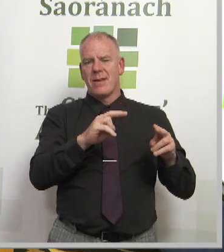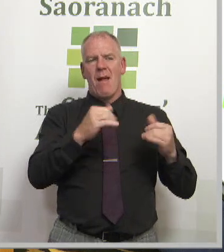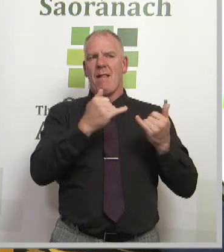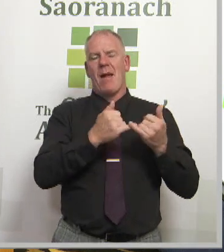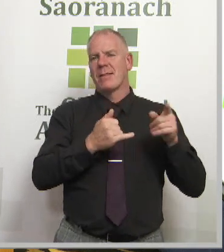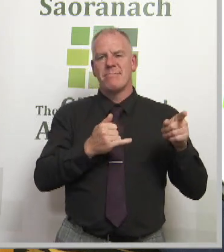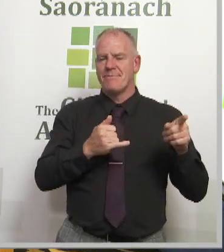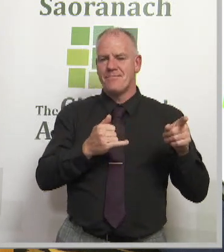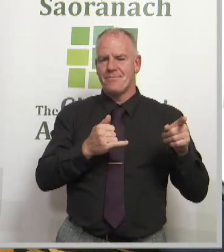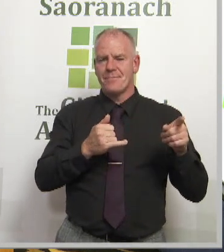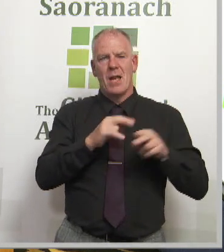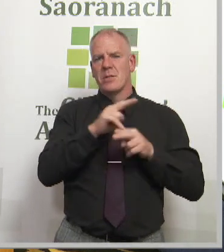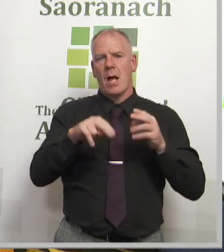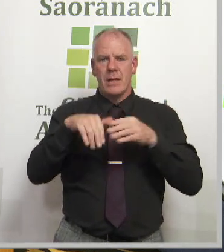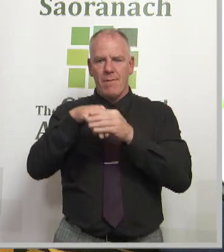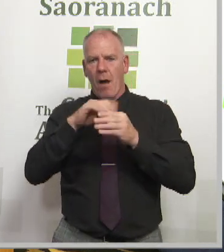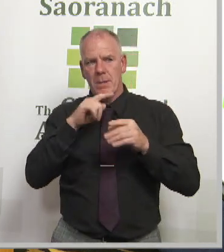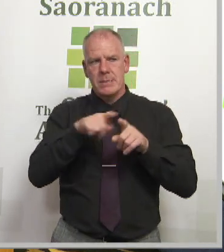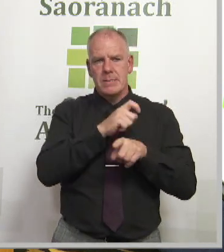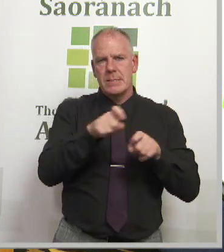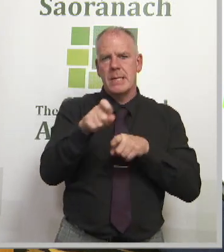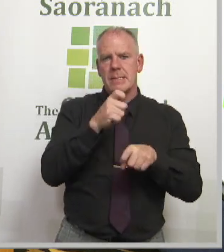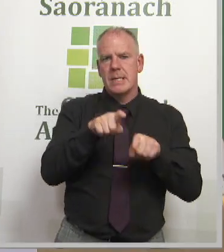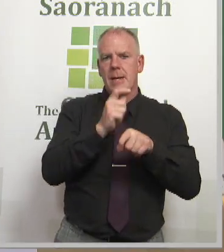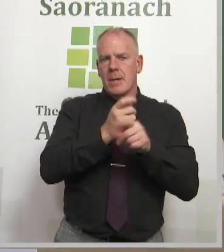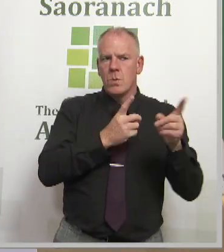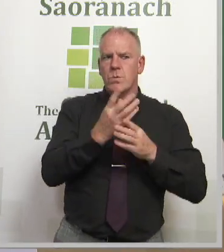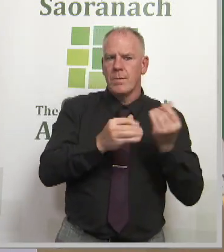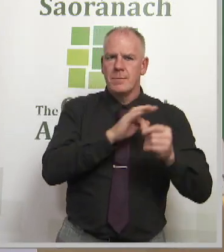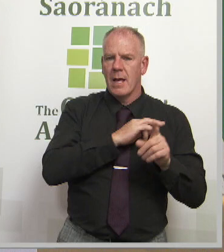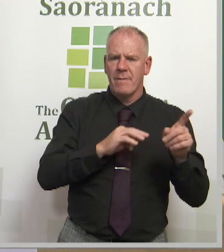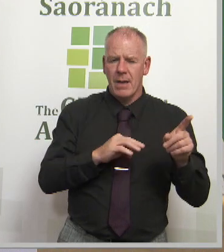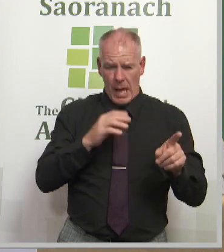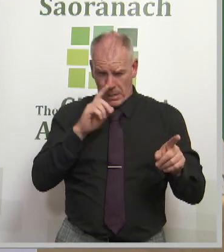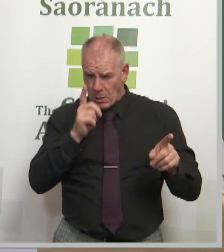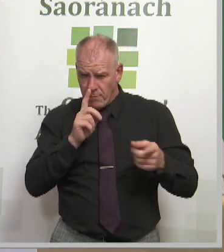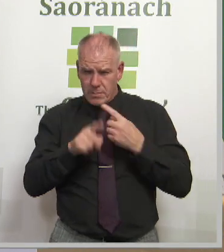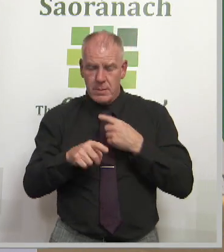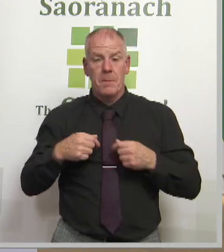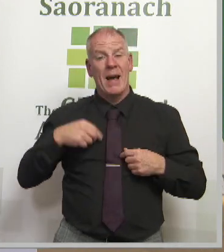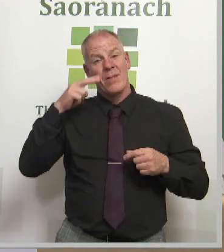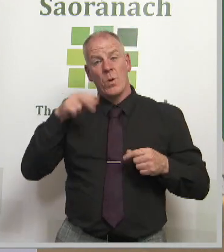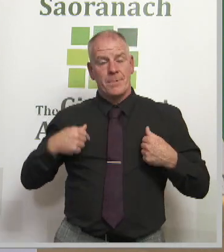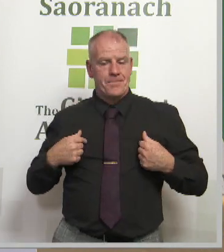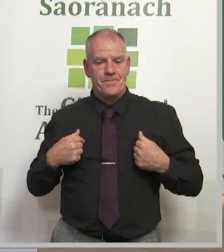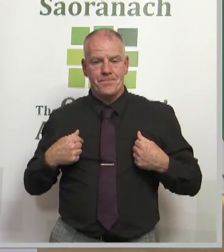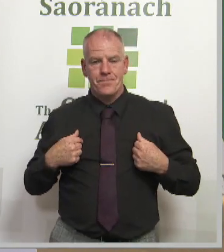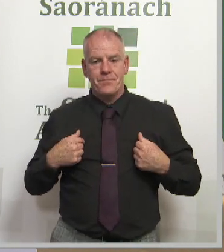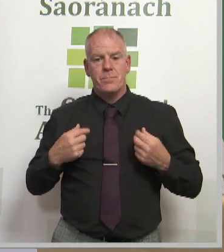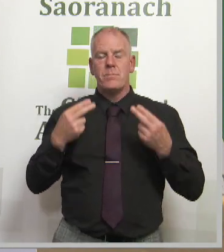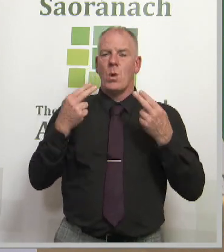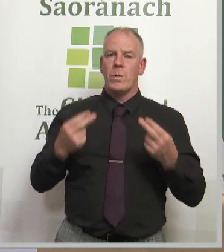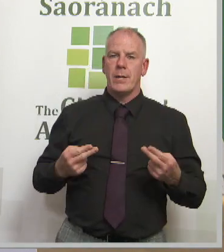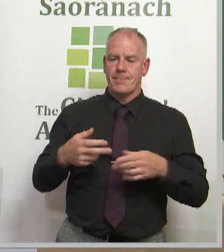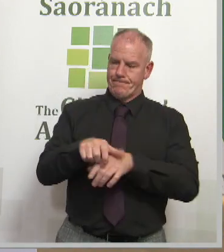of a debate. So I don't know if that answers your question. My view is we need to be